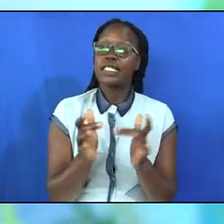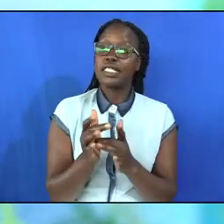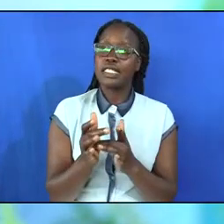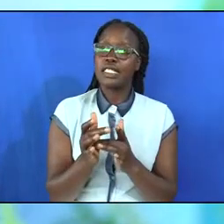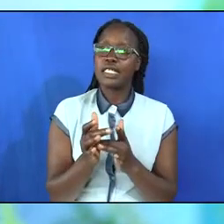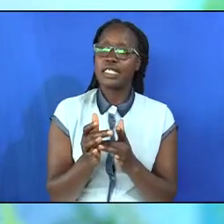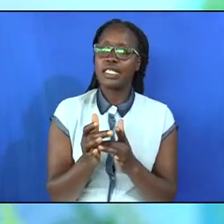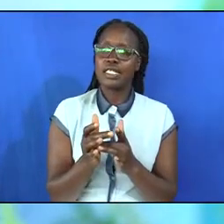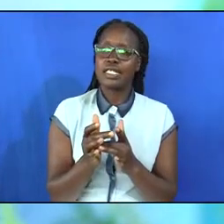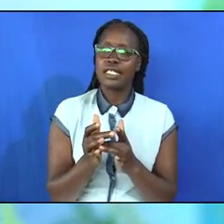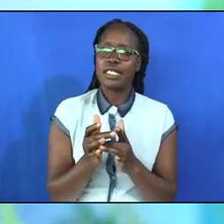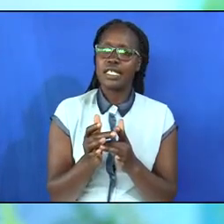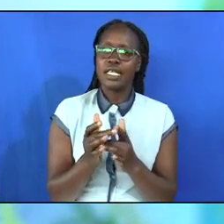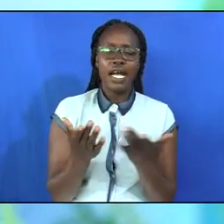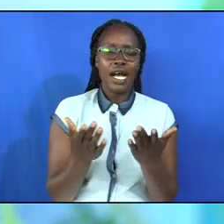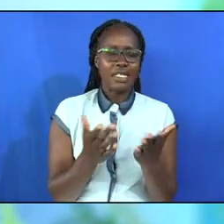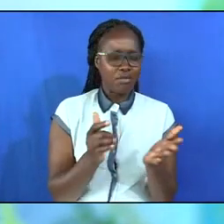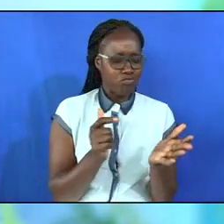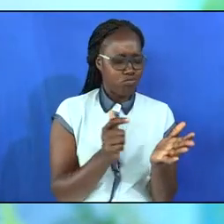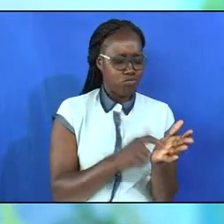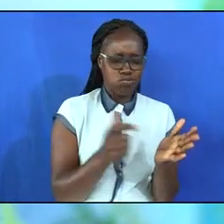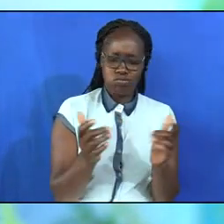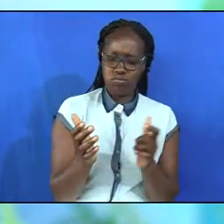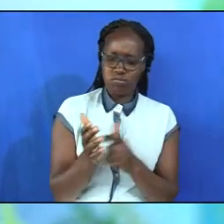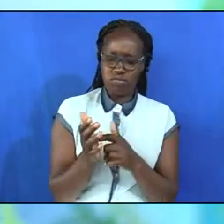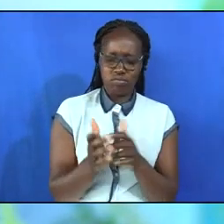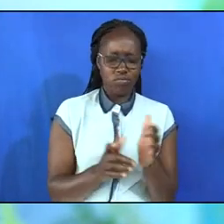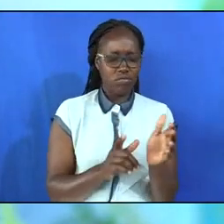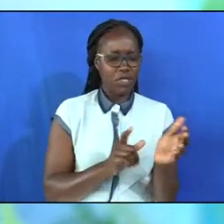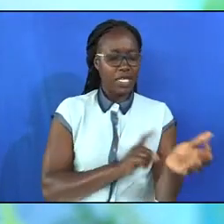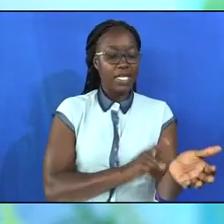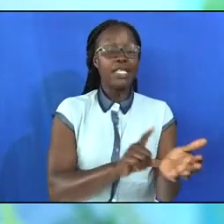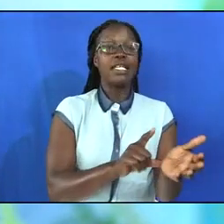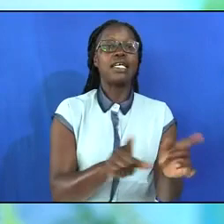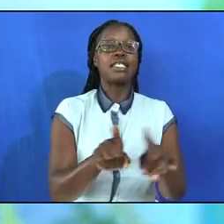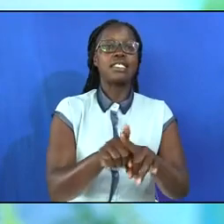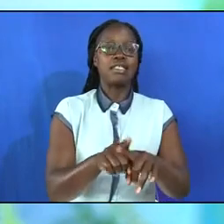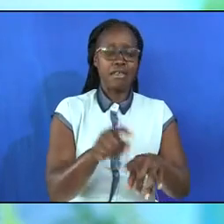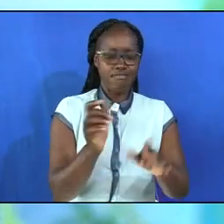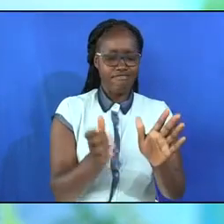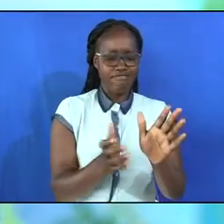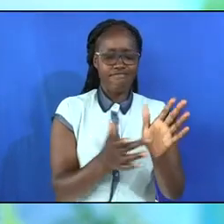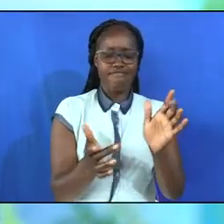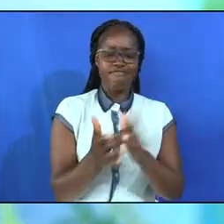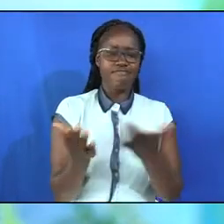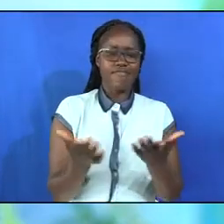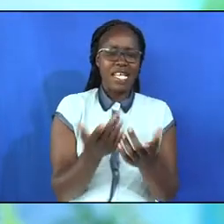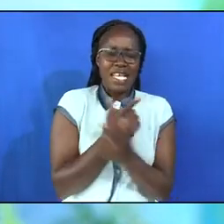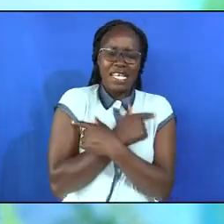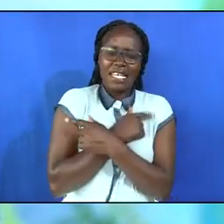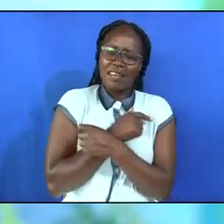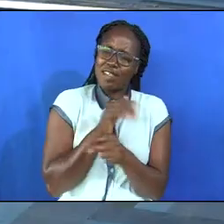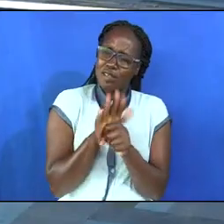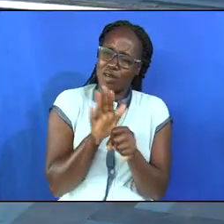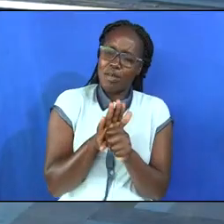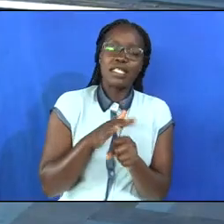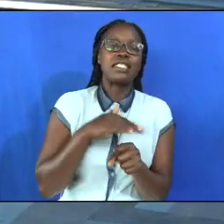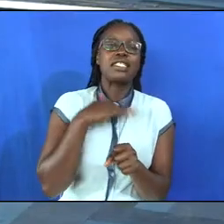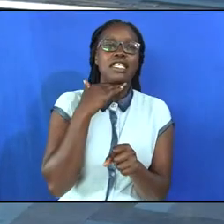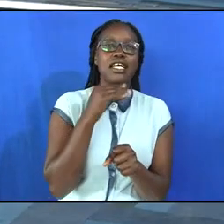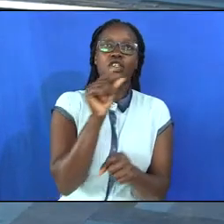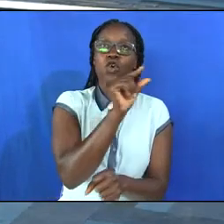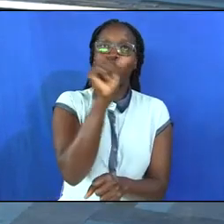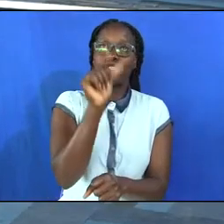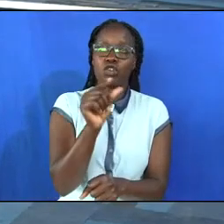Jesus has scars on his hands and legs. He loved us so much that he died on the